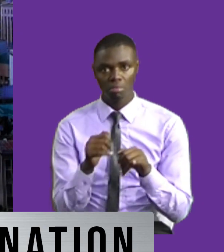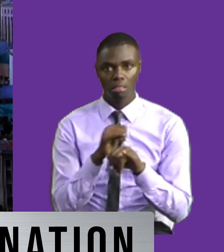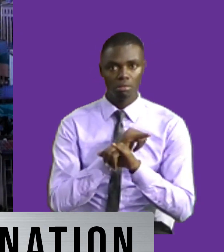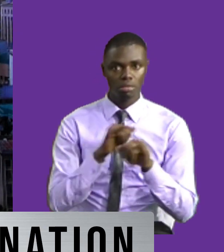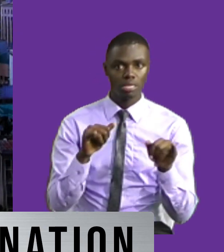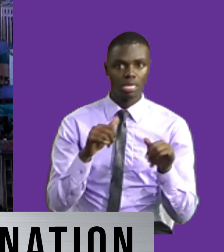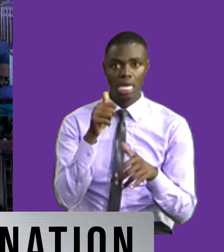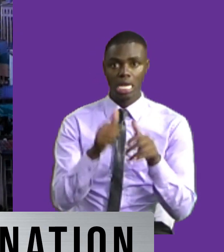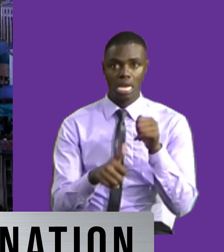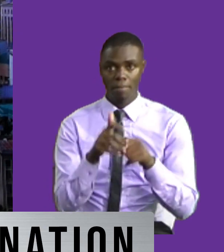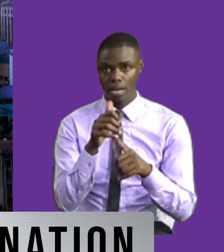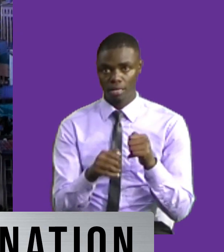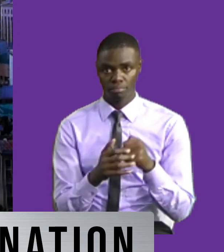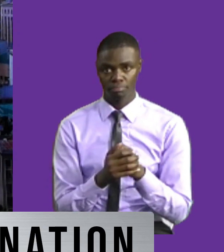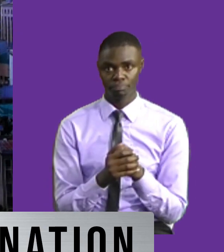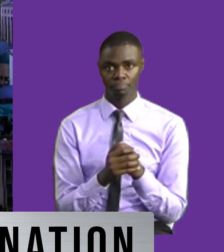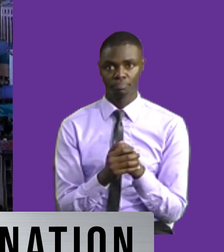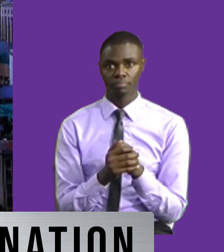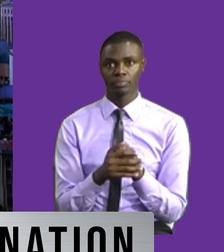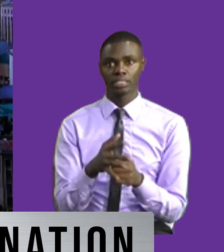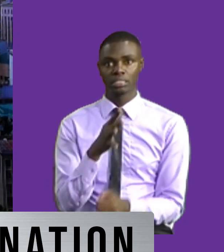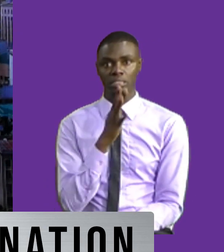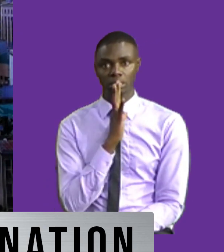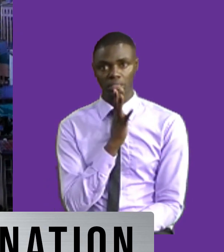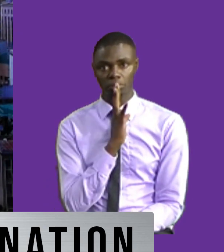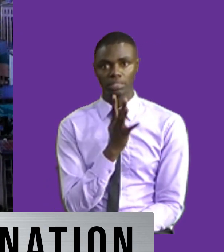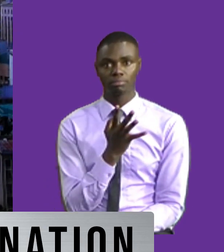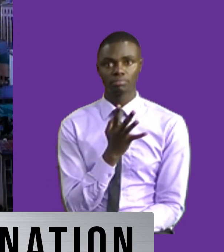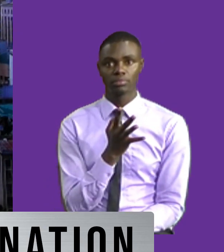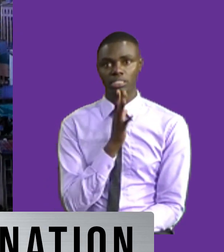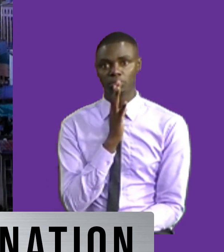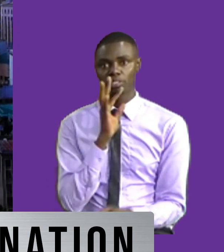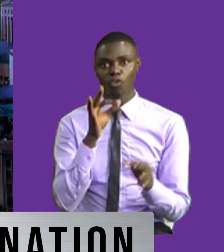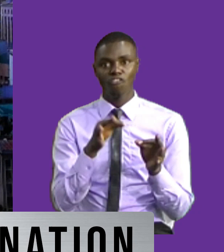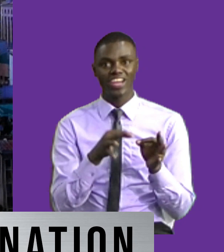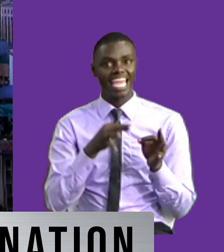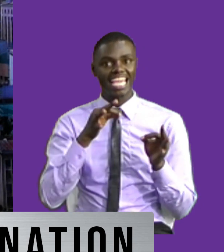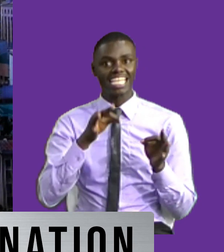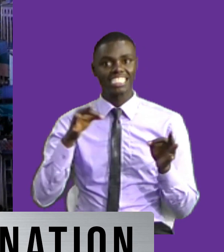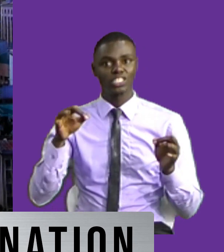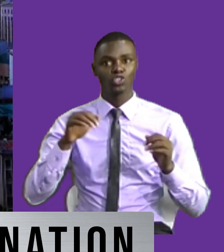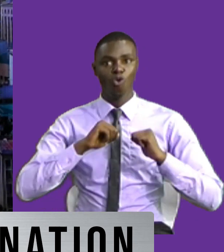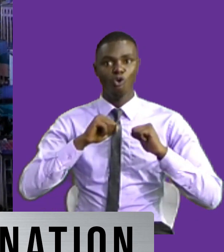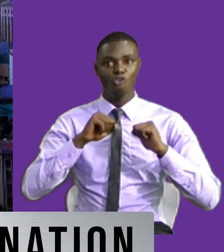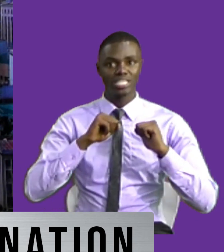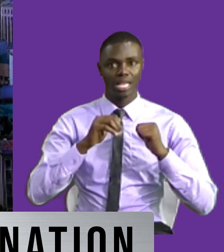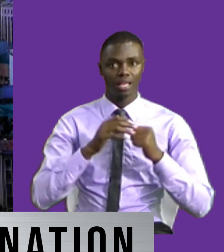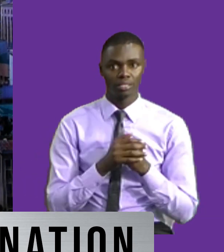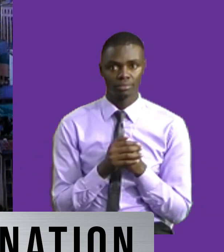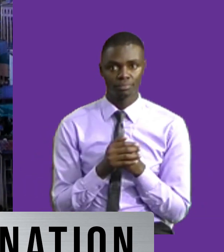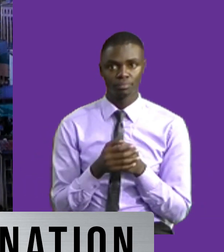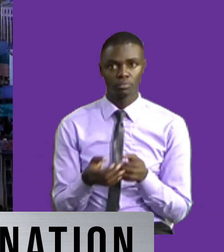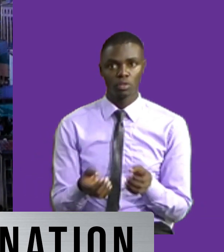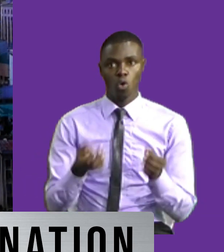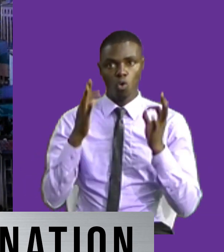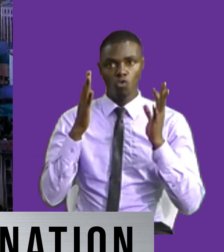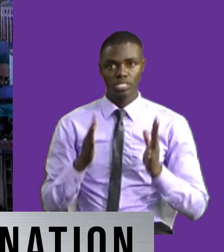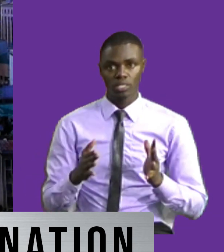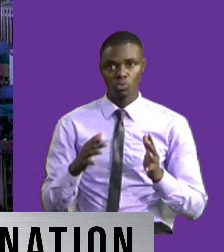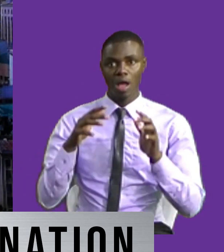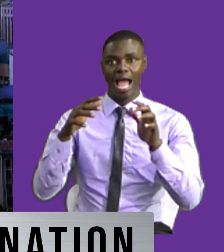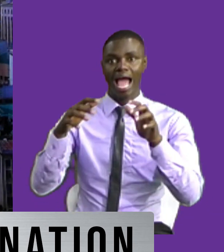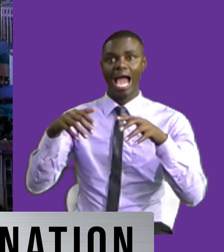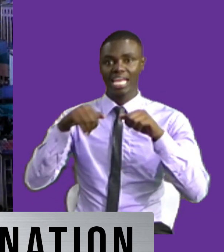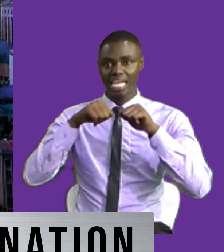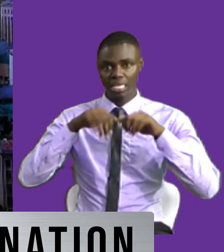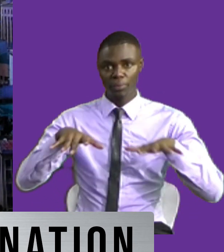milk. And speaking of extension officers, you realize agriculture was